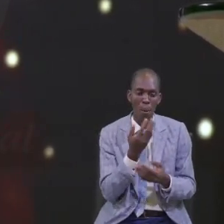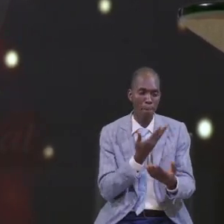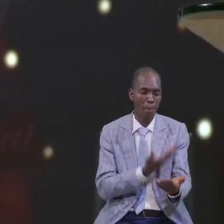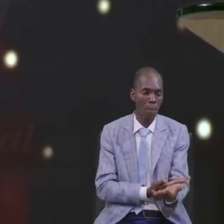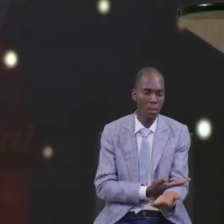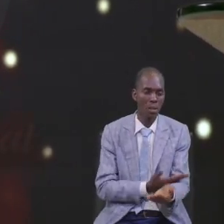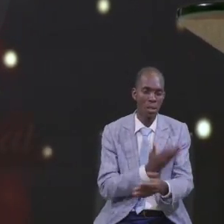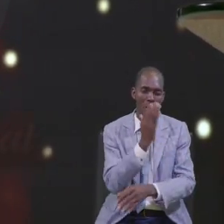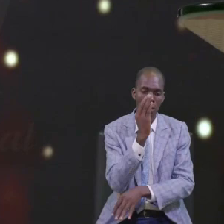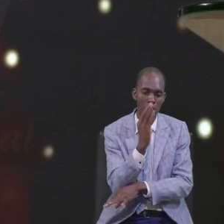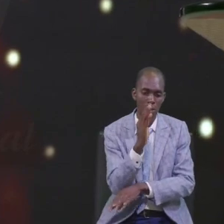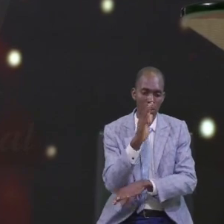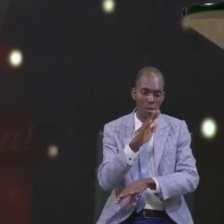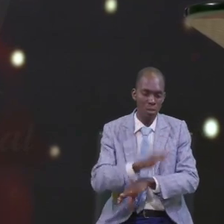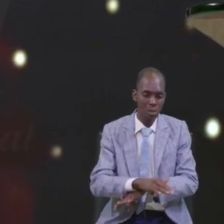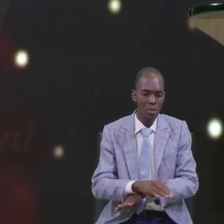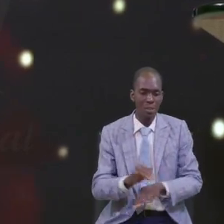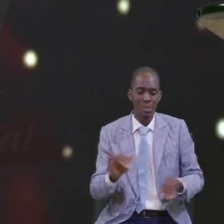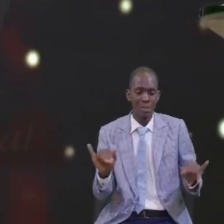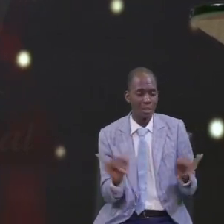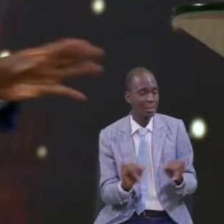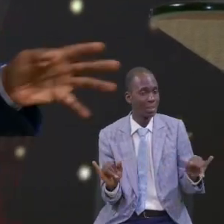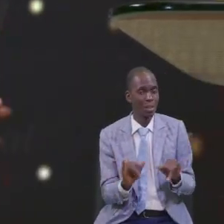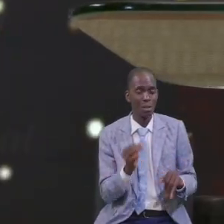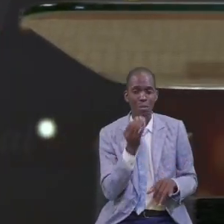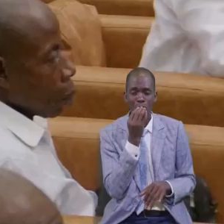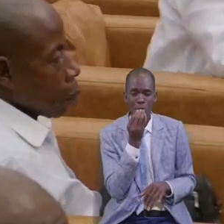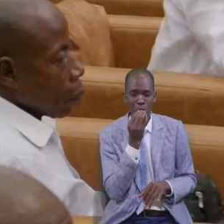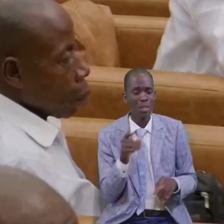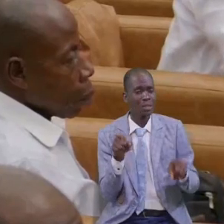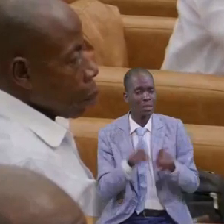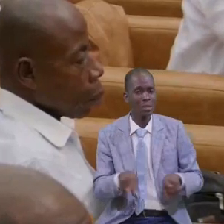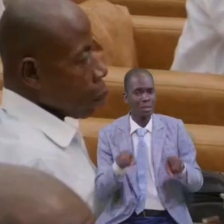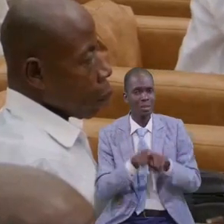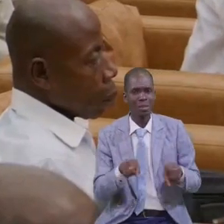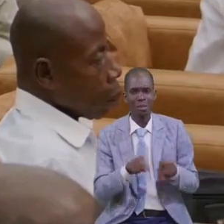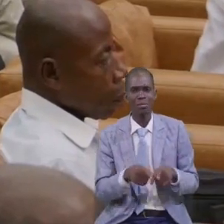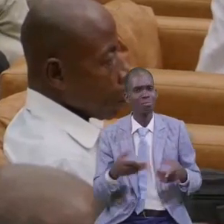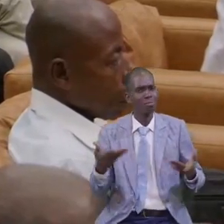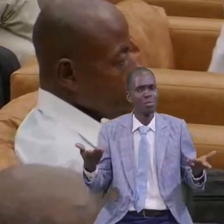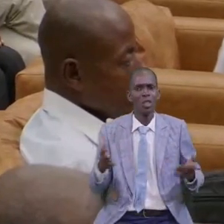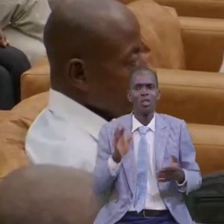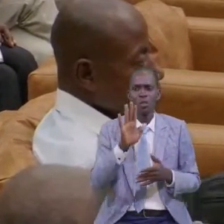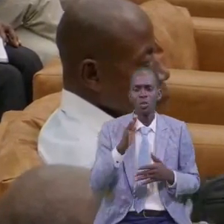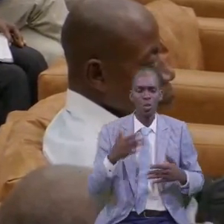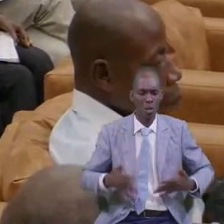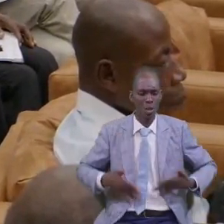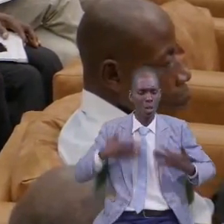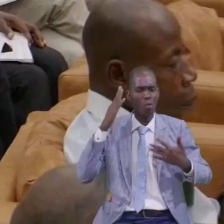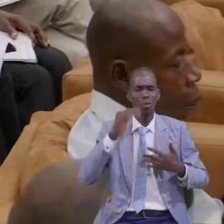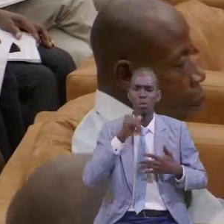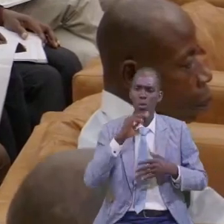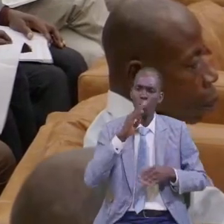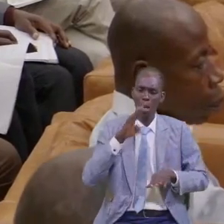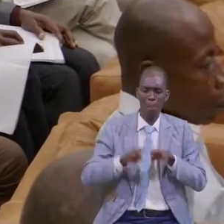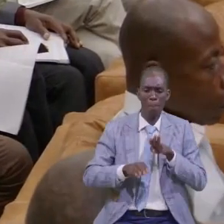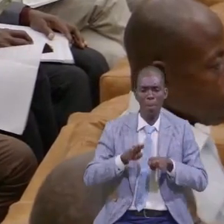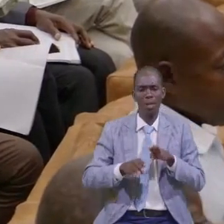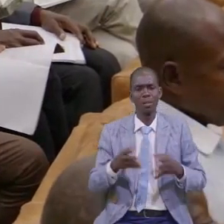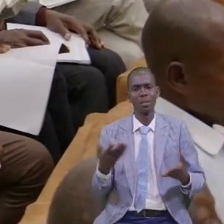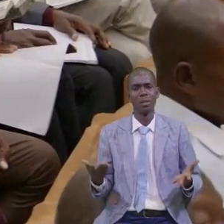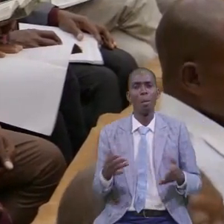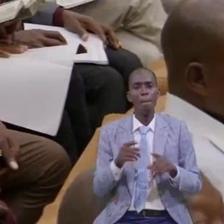and a supper, how balanced will that be? There will be part of your life that will not well, that will not be well ministered